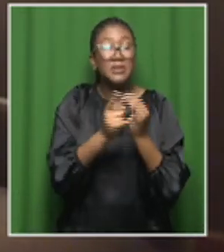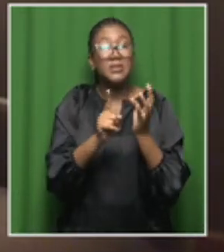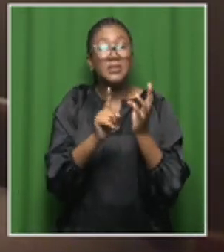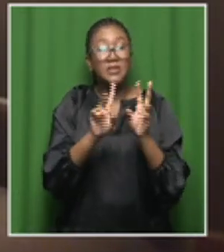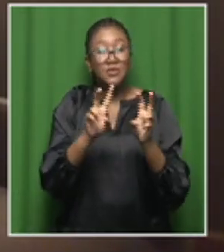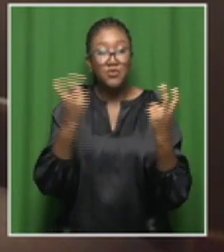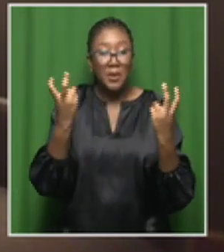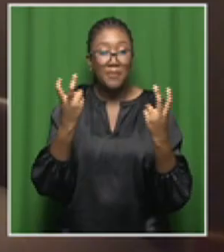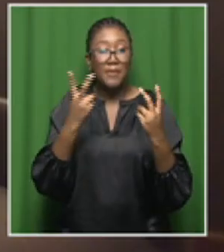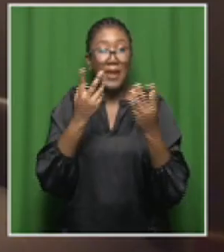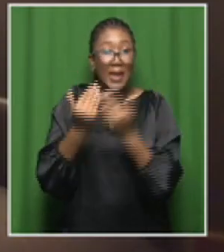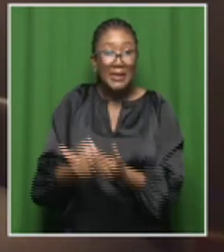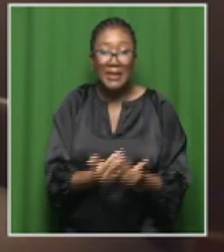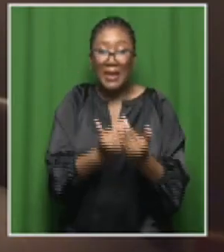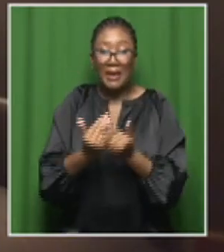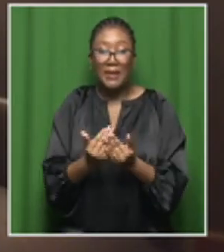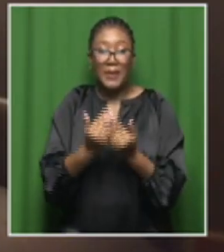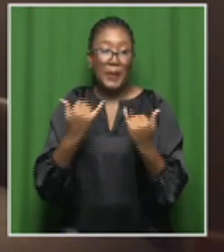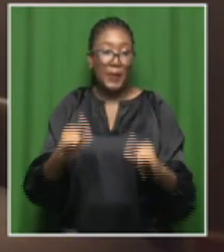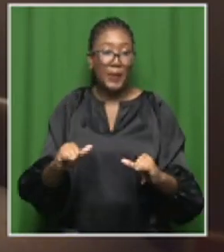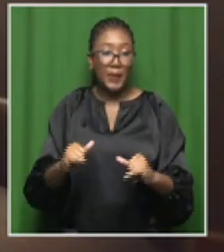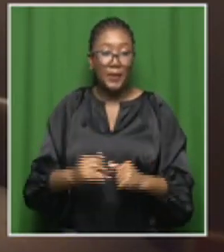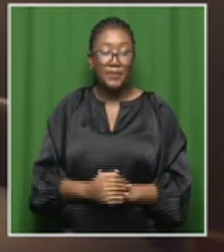left exposed and vulnerable.